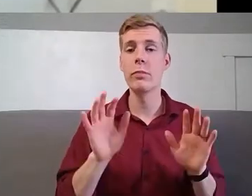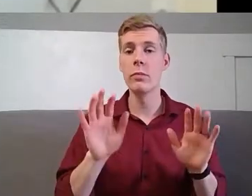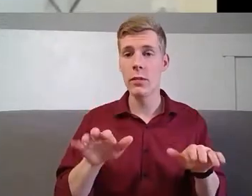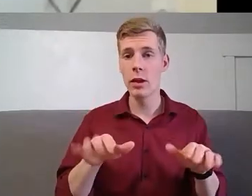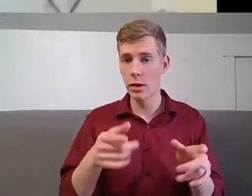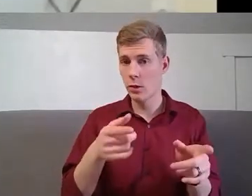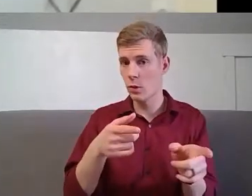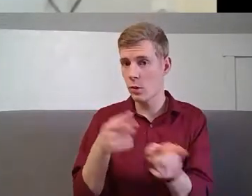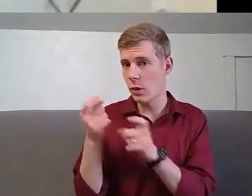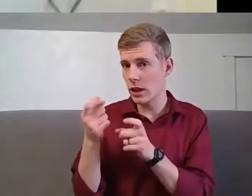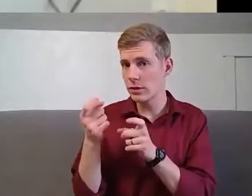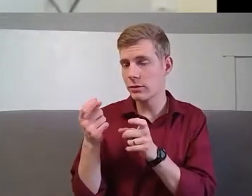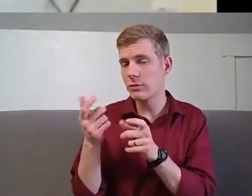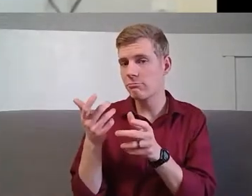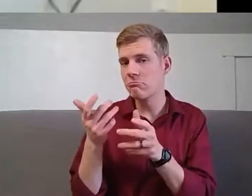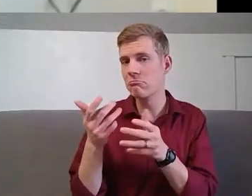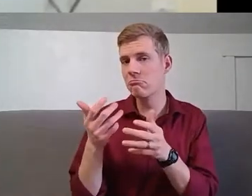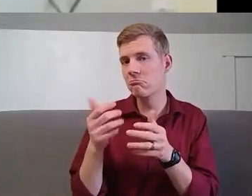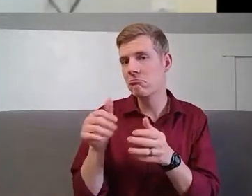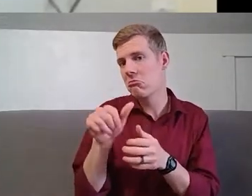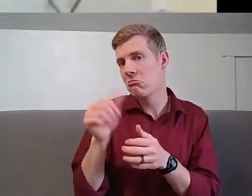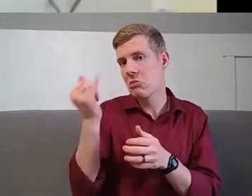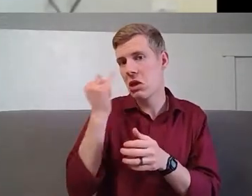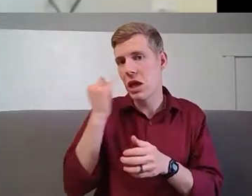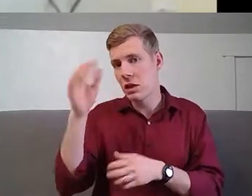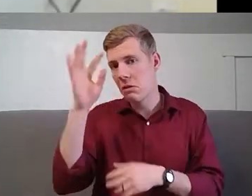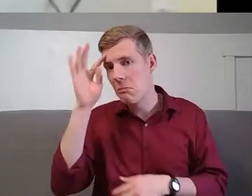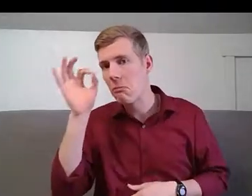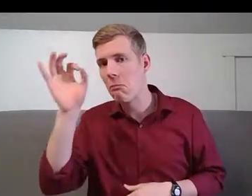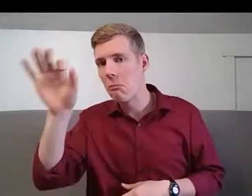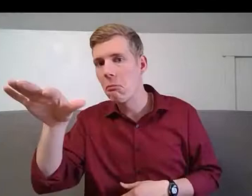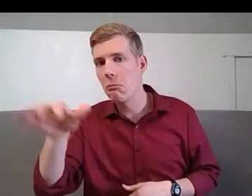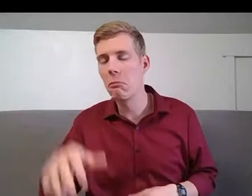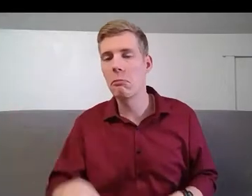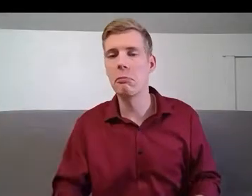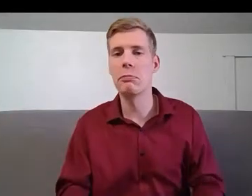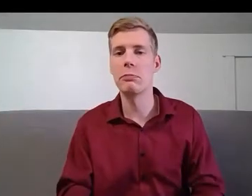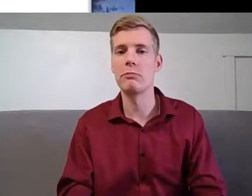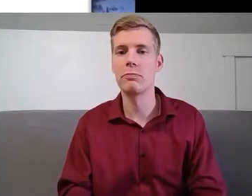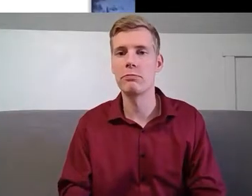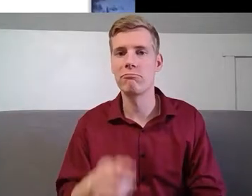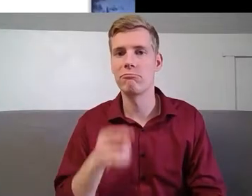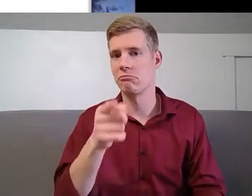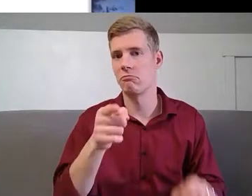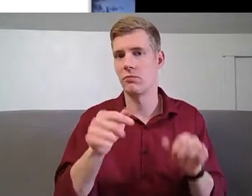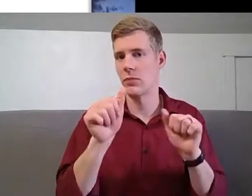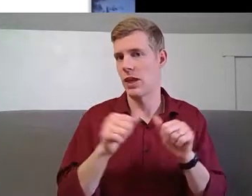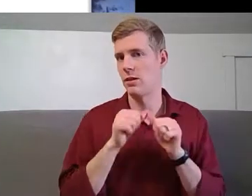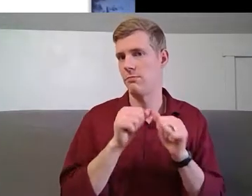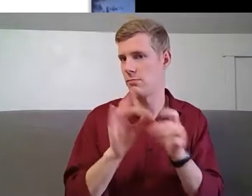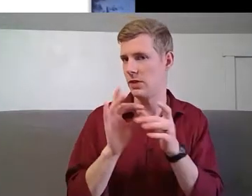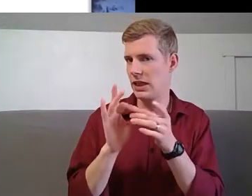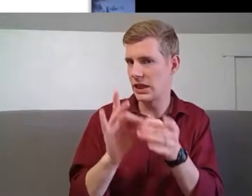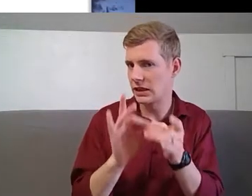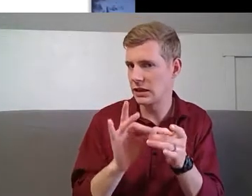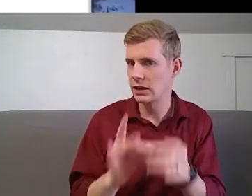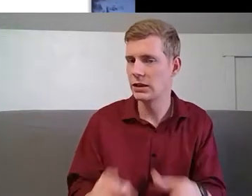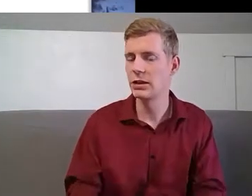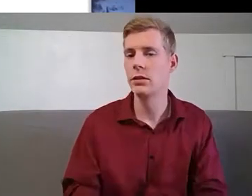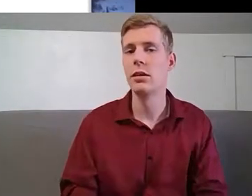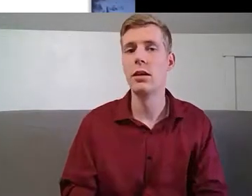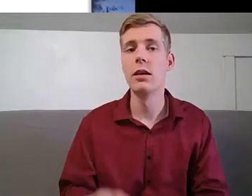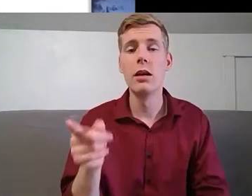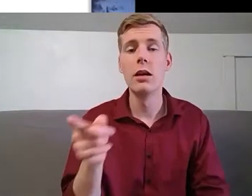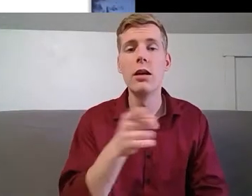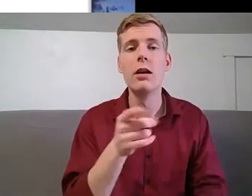I want to share some other things that you guys can do to help with connection. So you